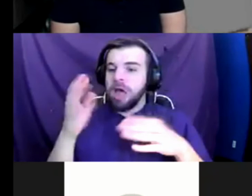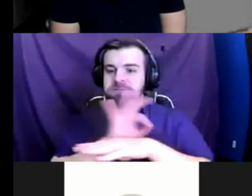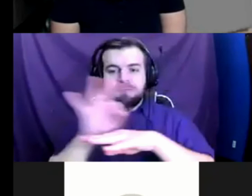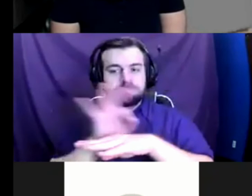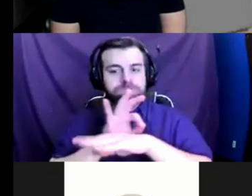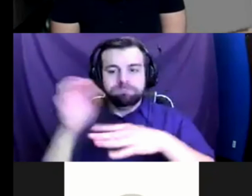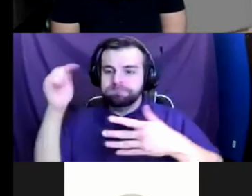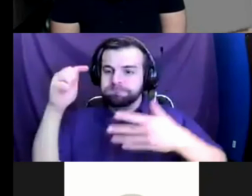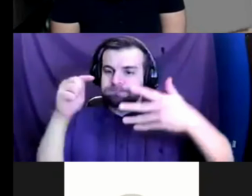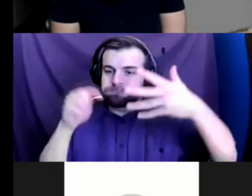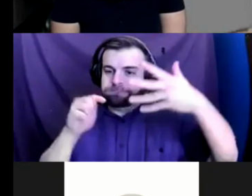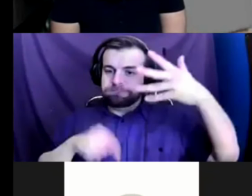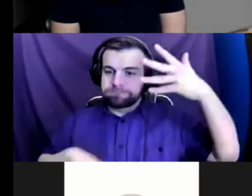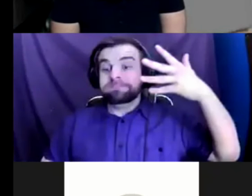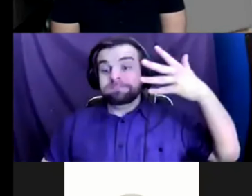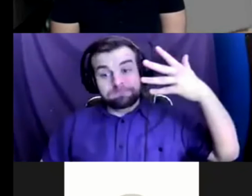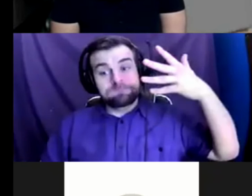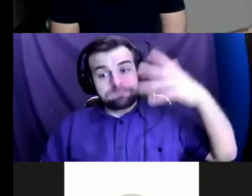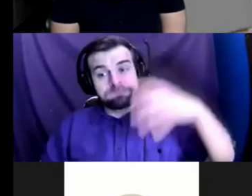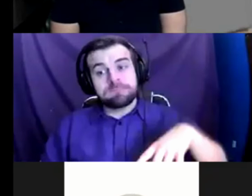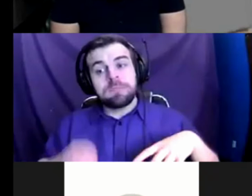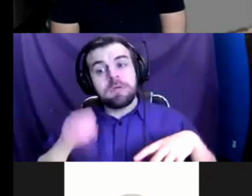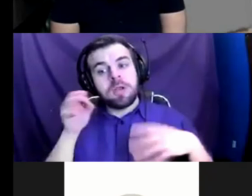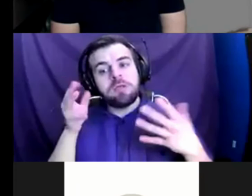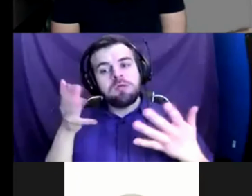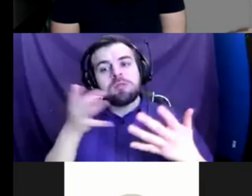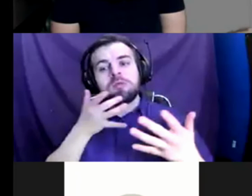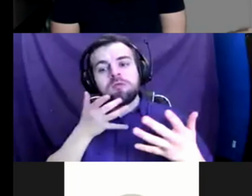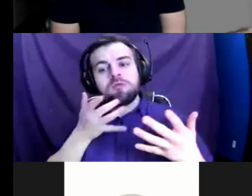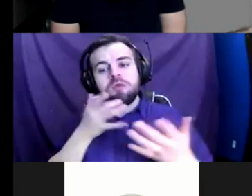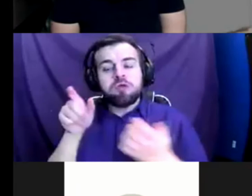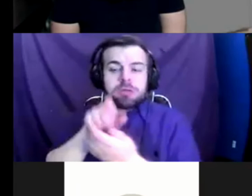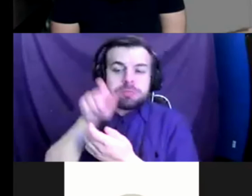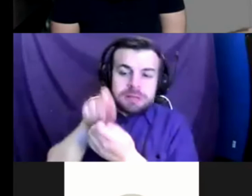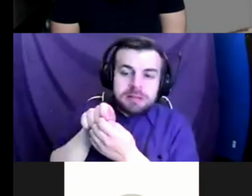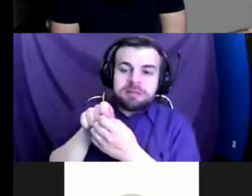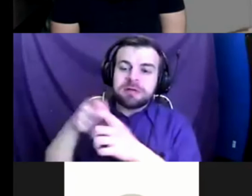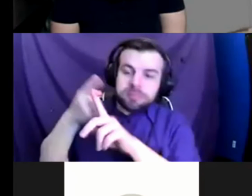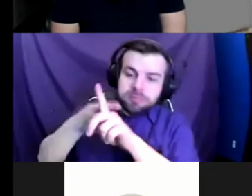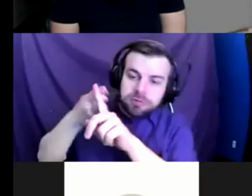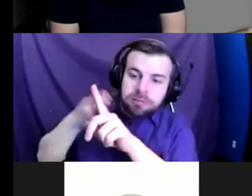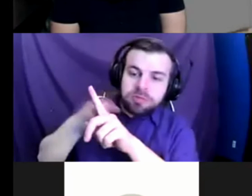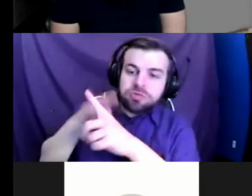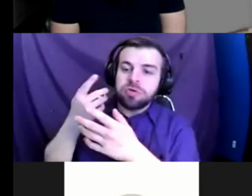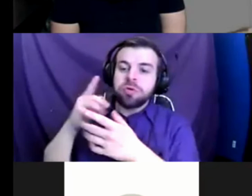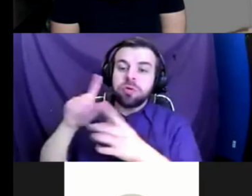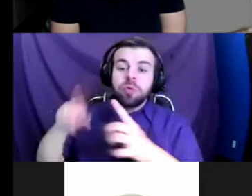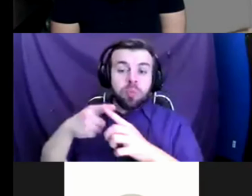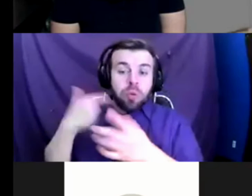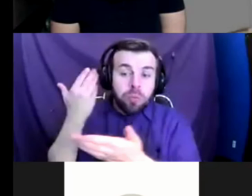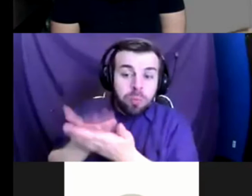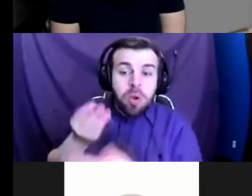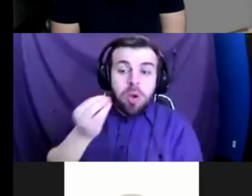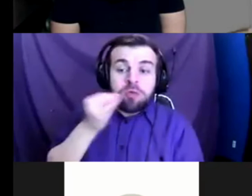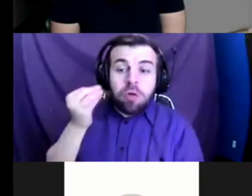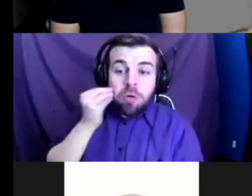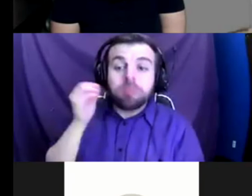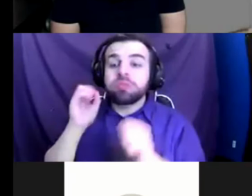want to have it at a certain heat when you get to your door, you can try that too.